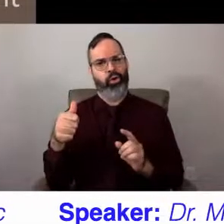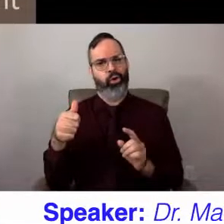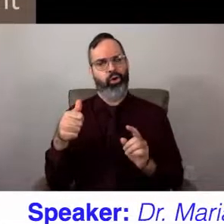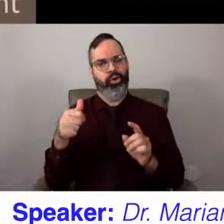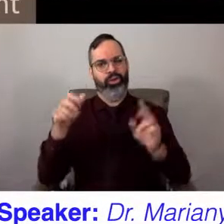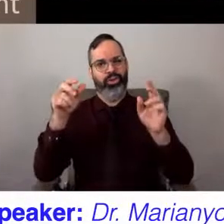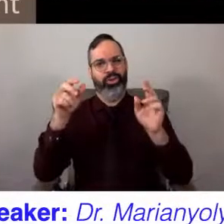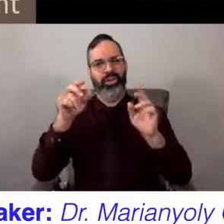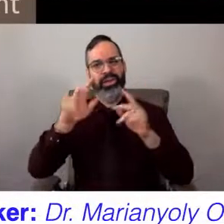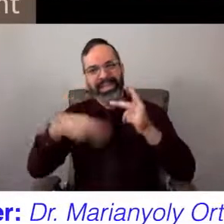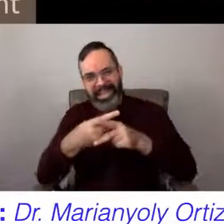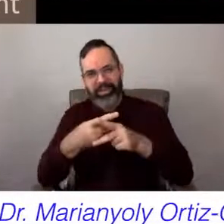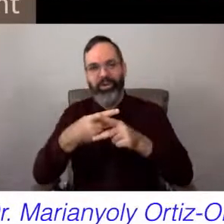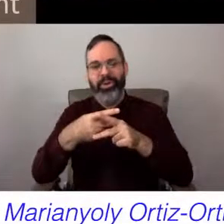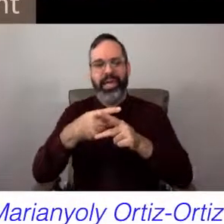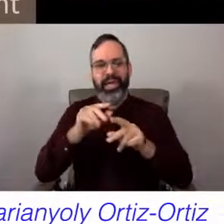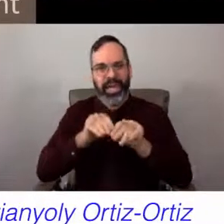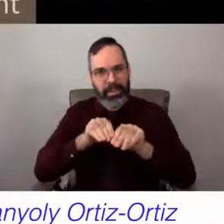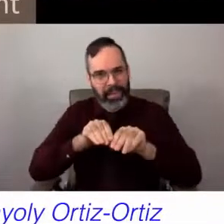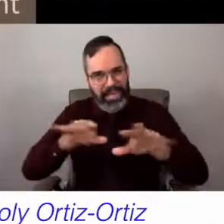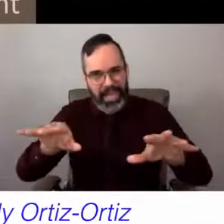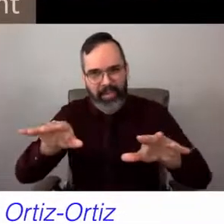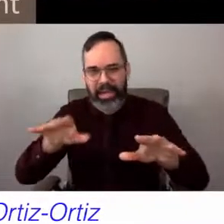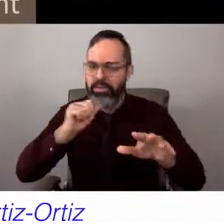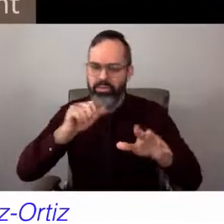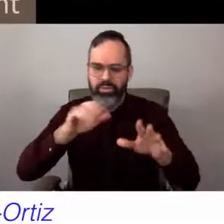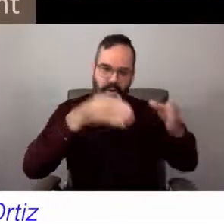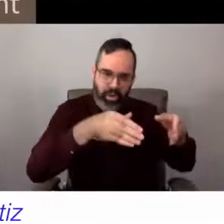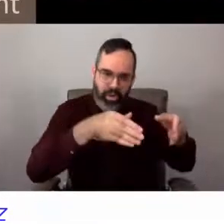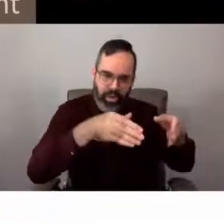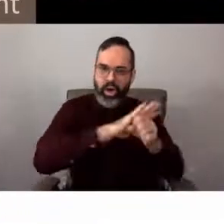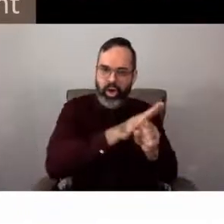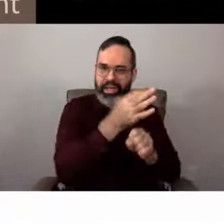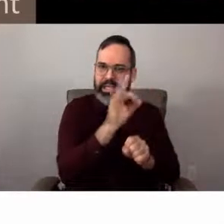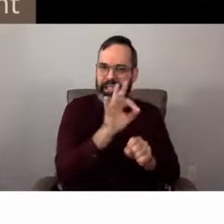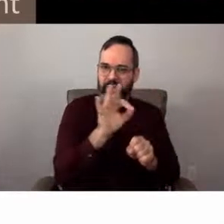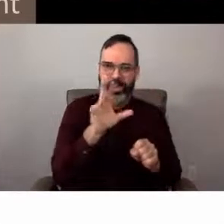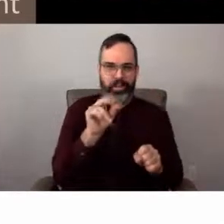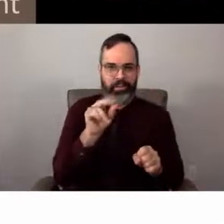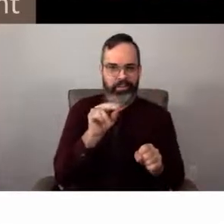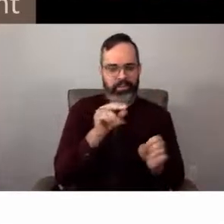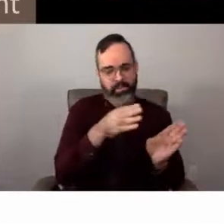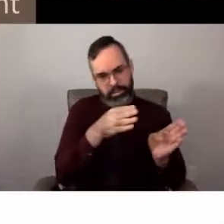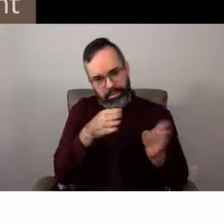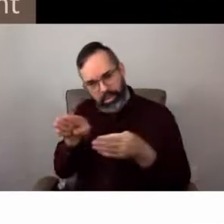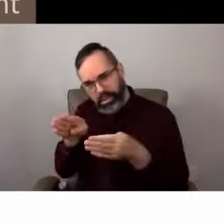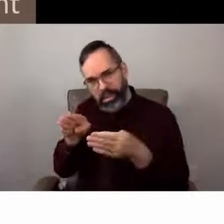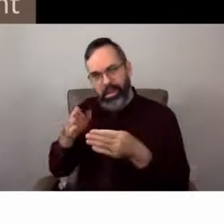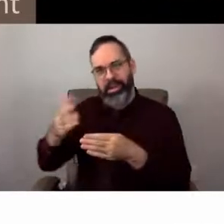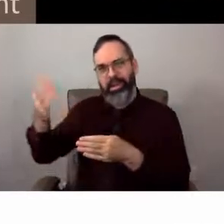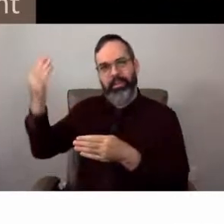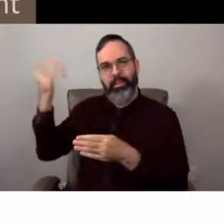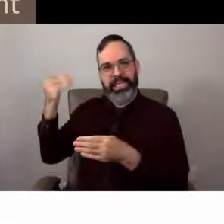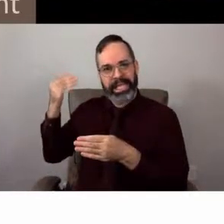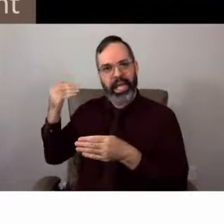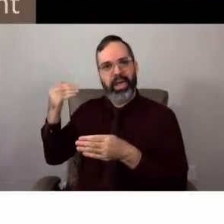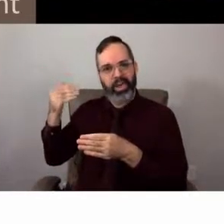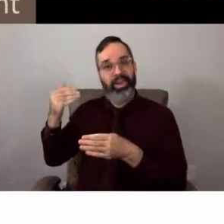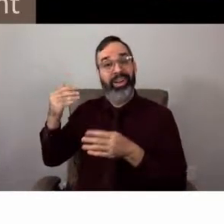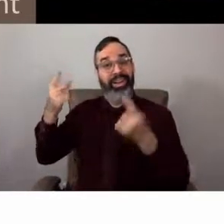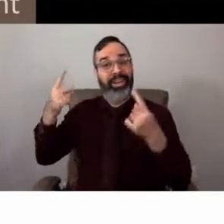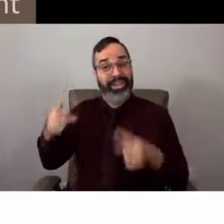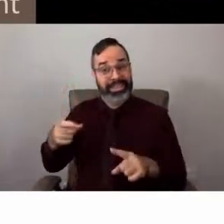no enfocada en el COVID-19. Me voy a ir un poquito al pasado, cuando tuvimos,